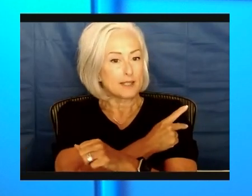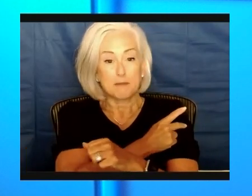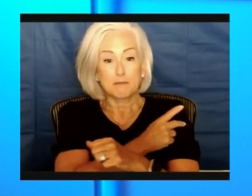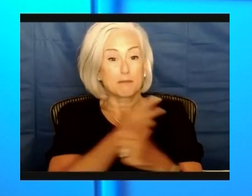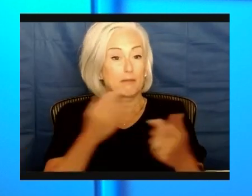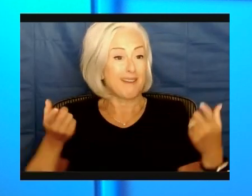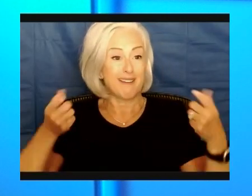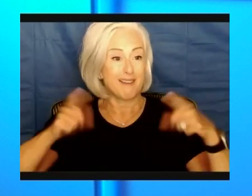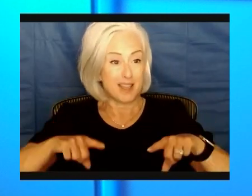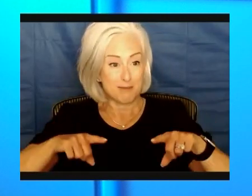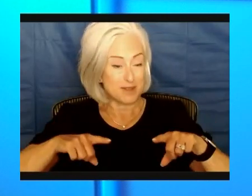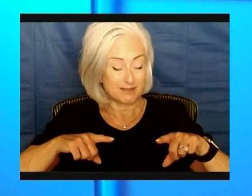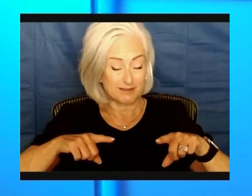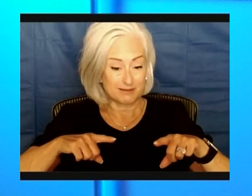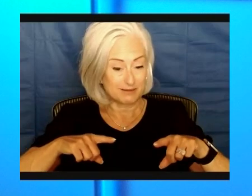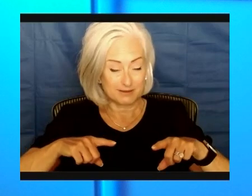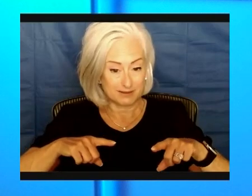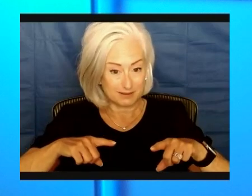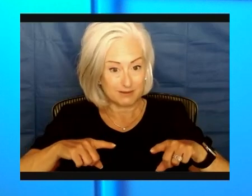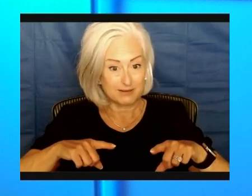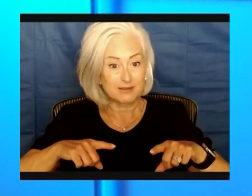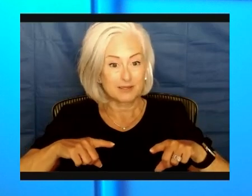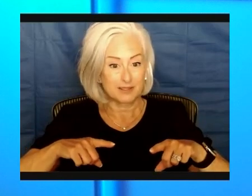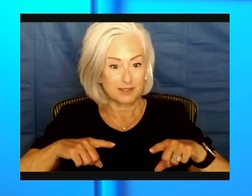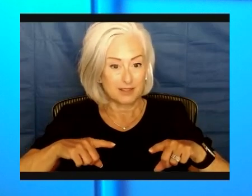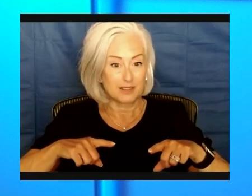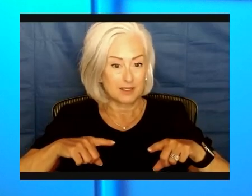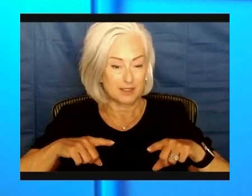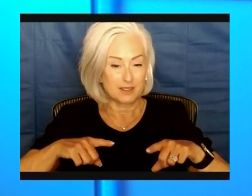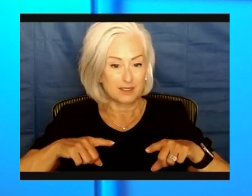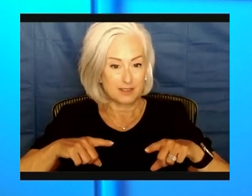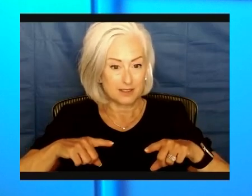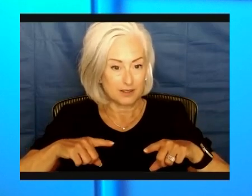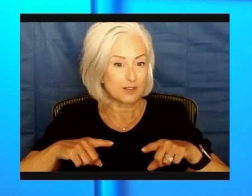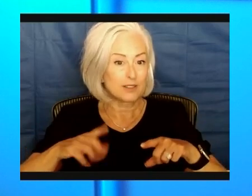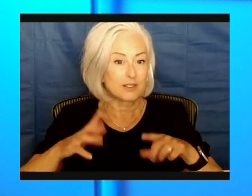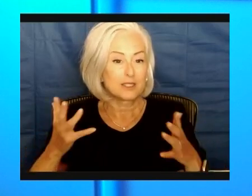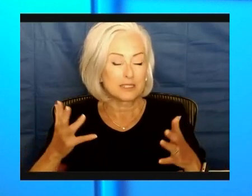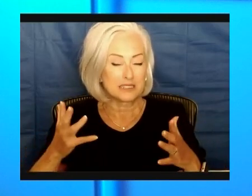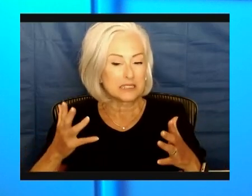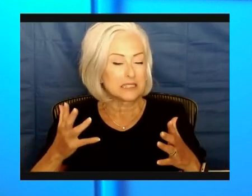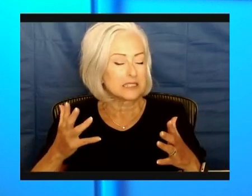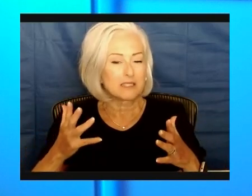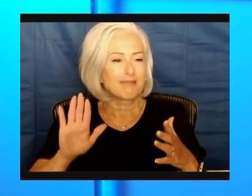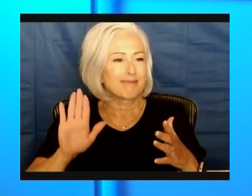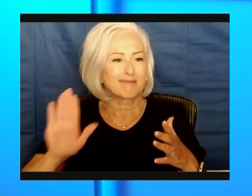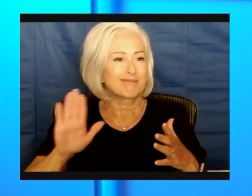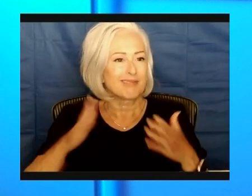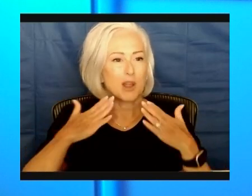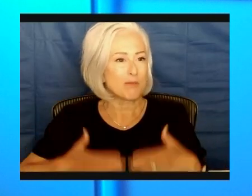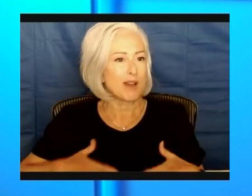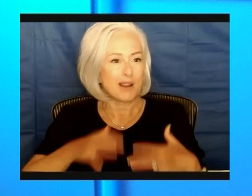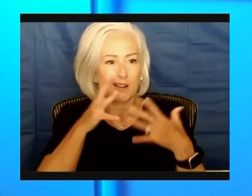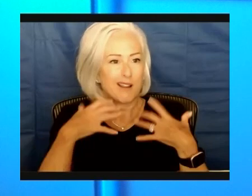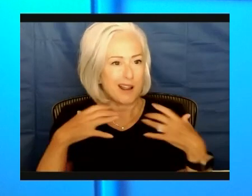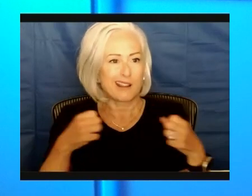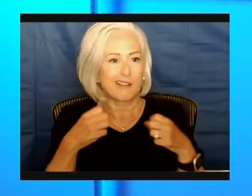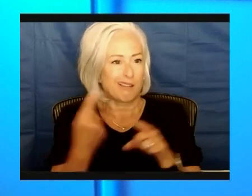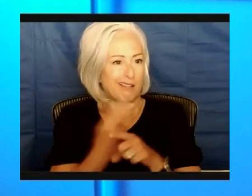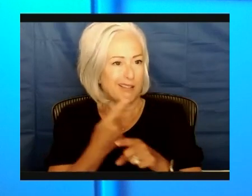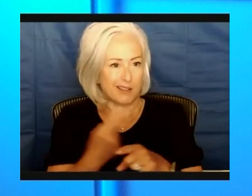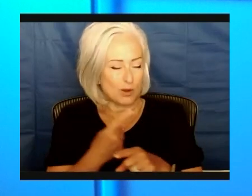with malnutrition, malnutrition, and deformity, and also death. At